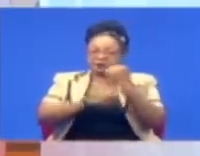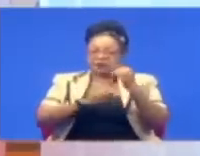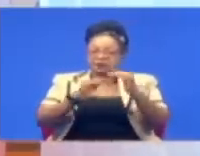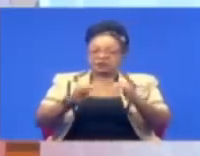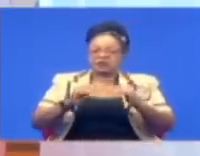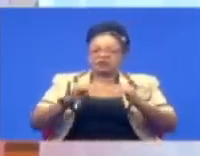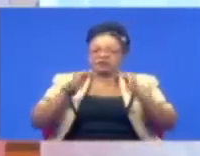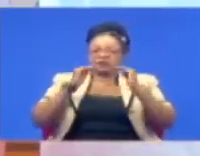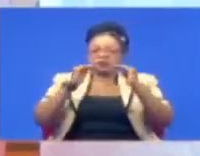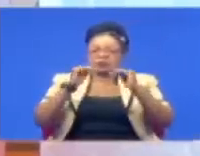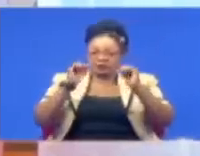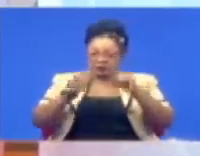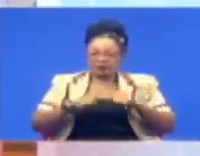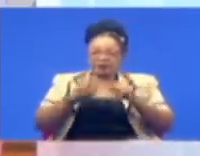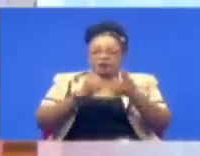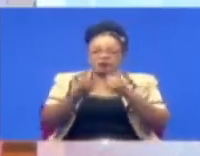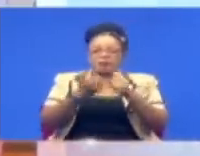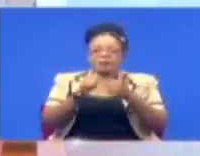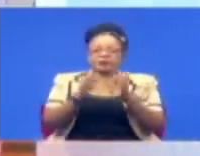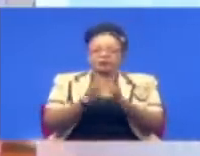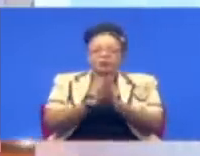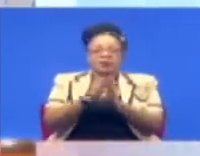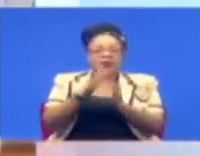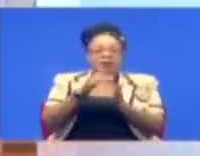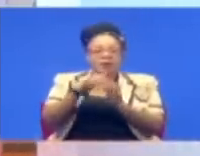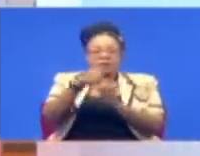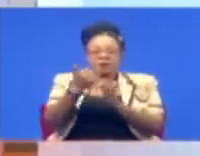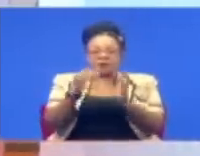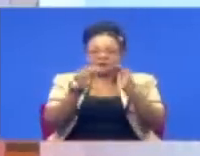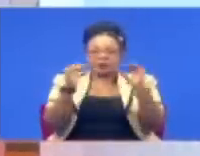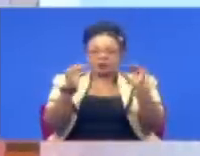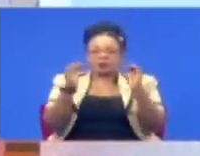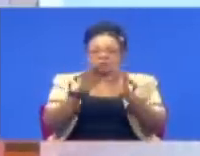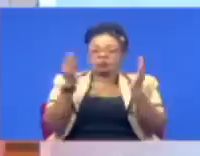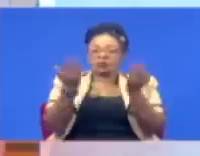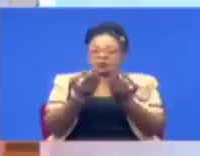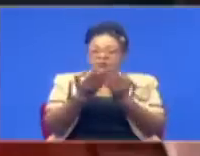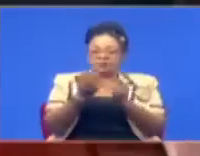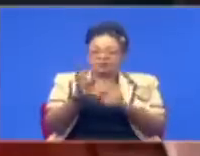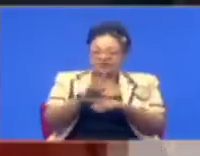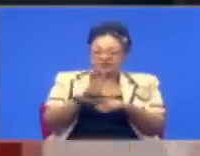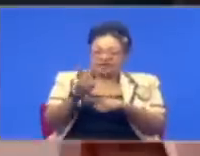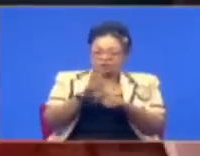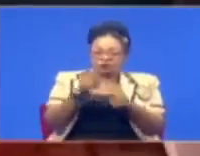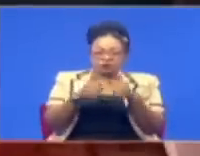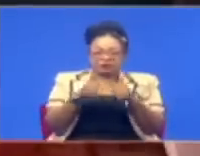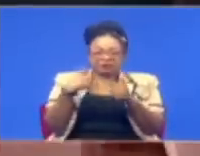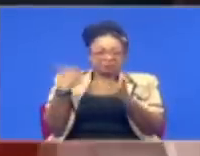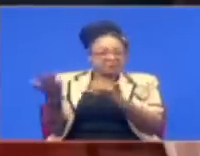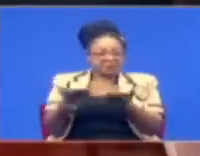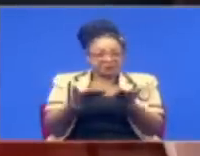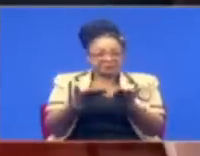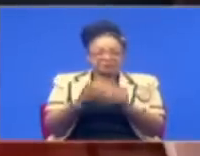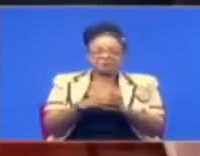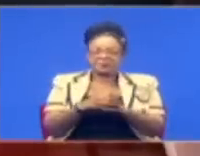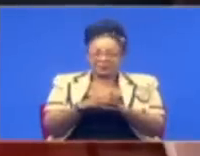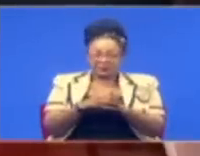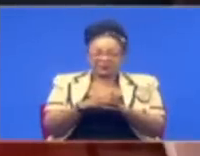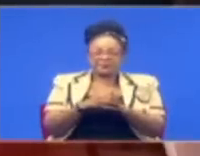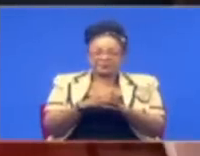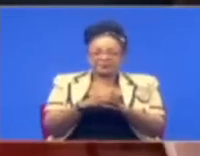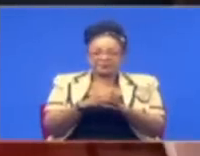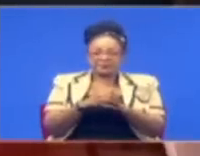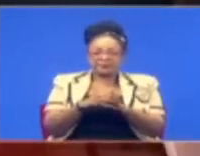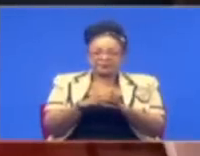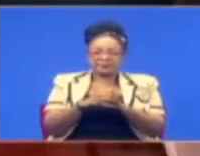that we can now compete with our equals in the world. What values do I bring? My Lord, I bring